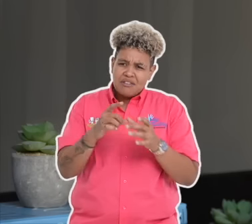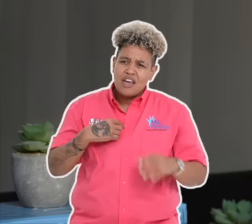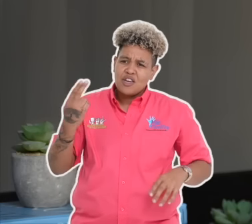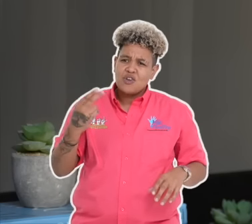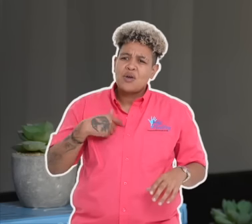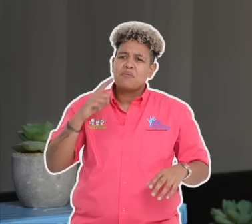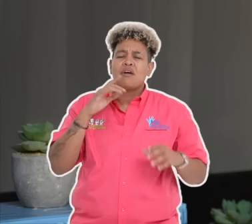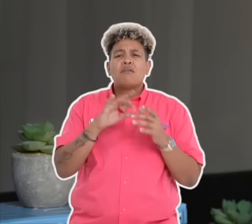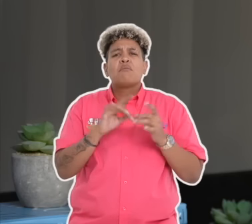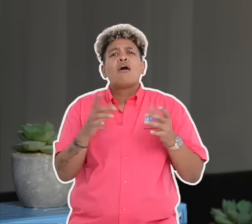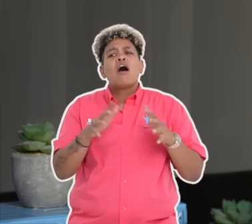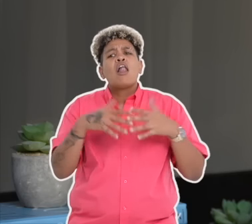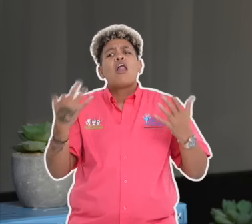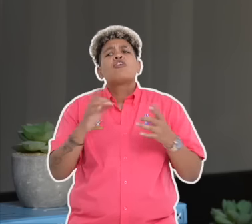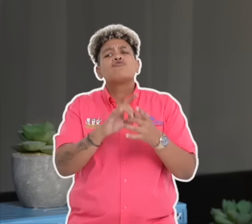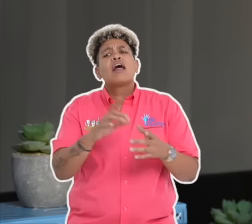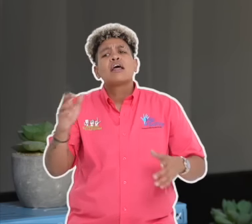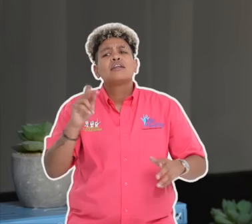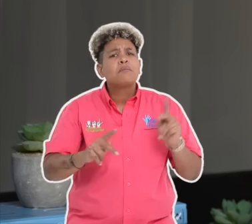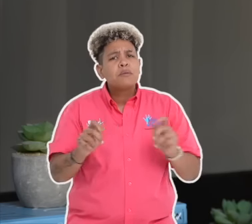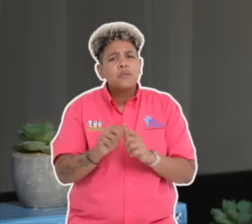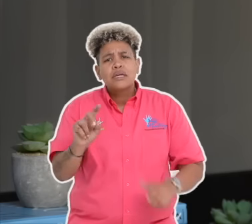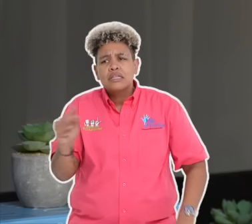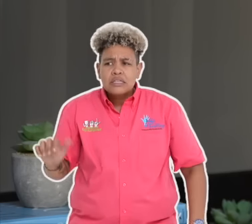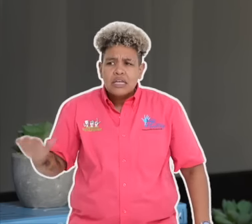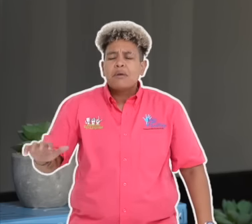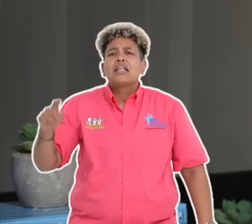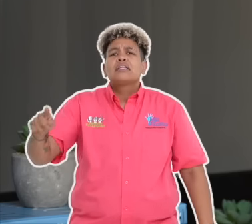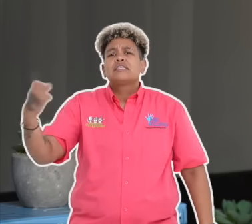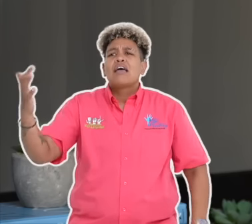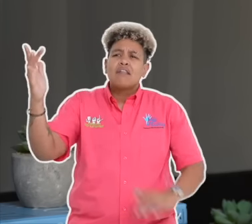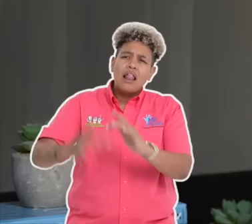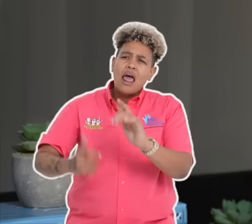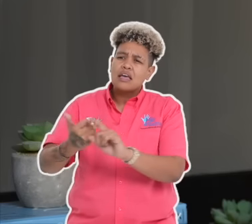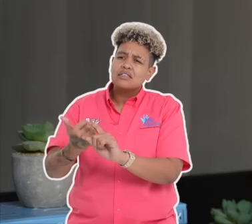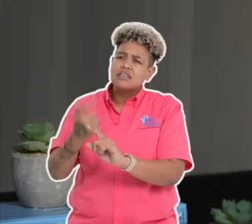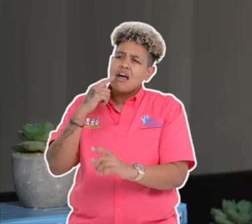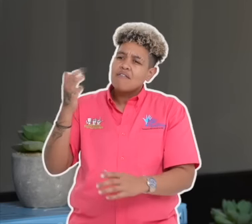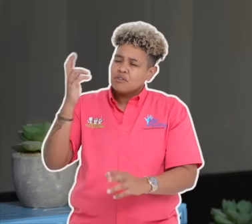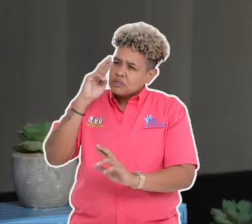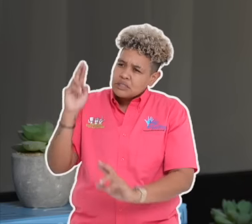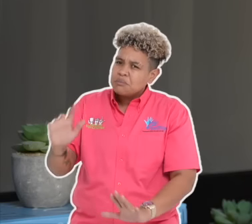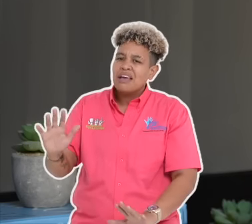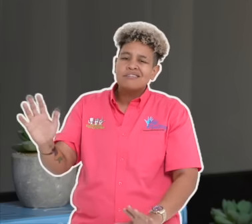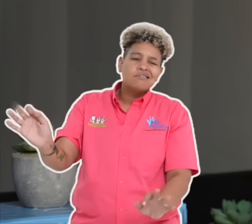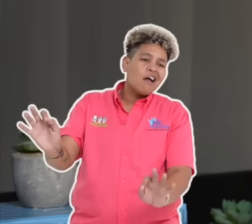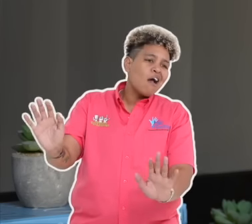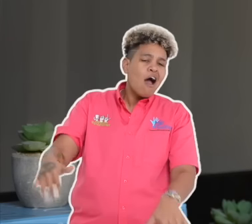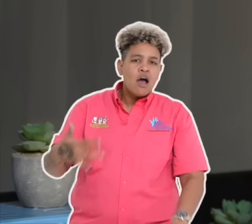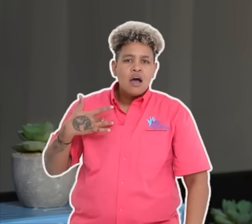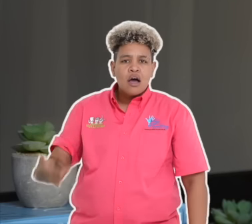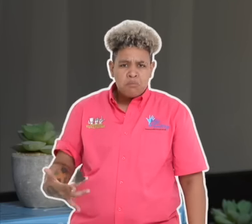we speak about, and I use my platform about a lot in terms of people with disabilities, the lack of regard